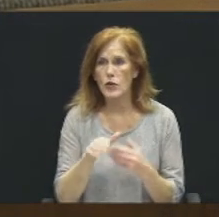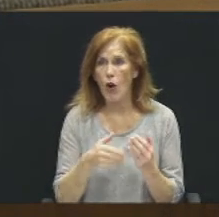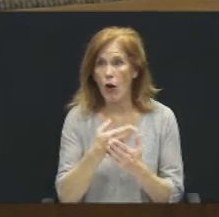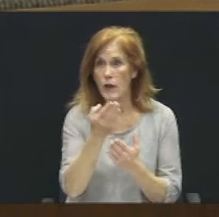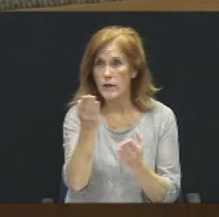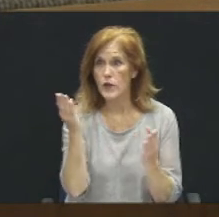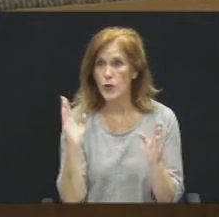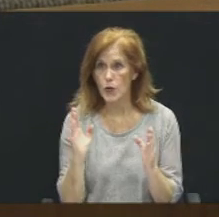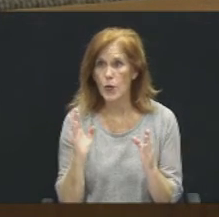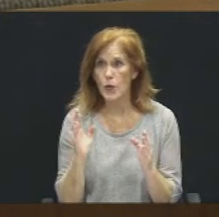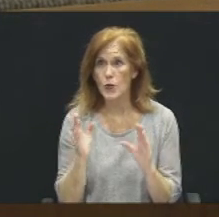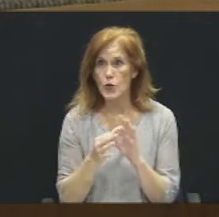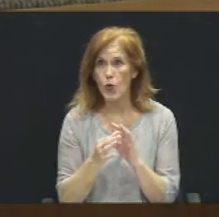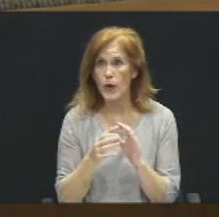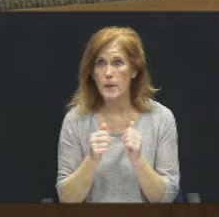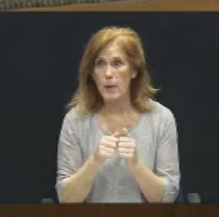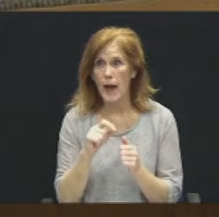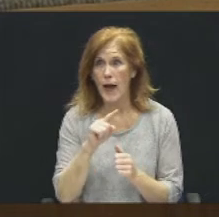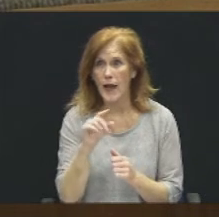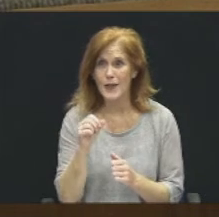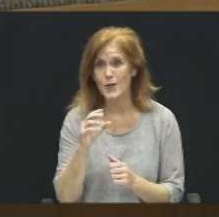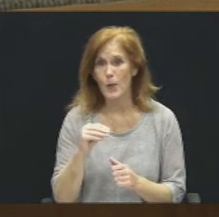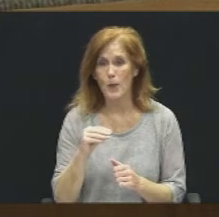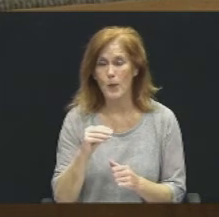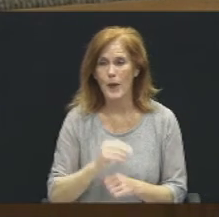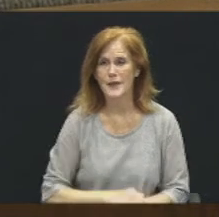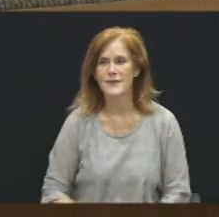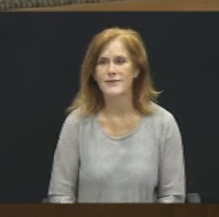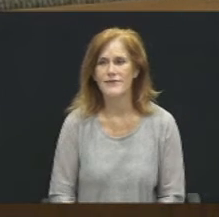on Zoom.